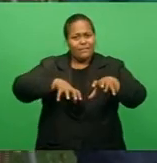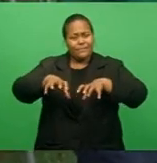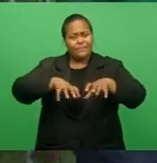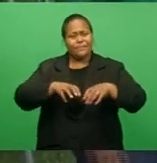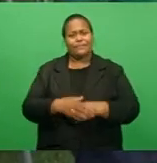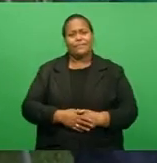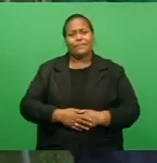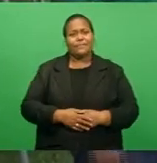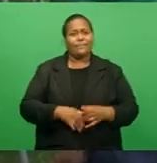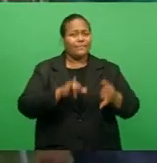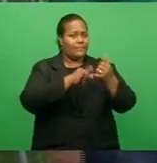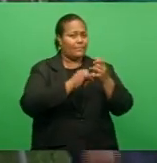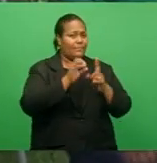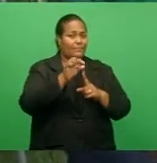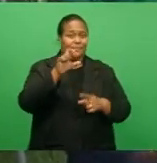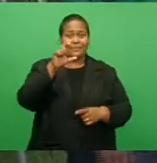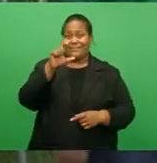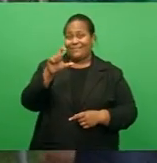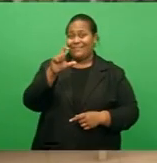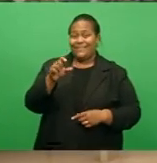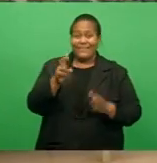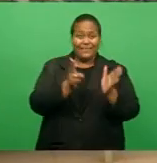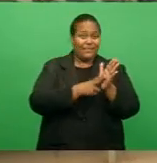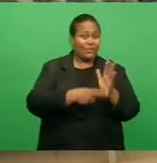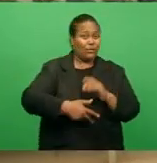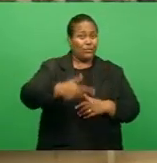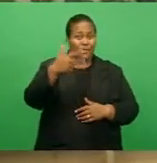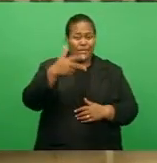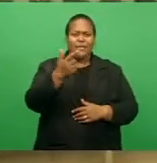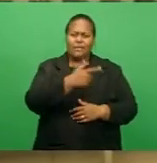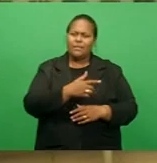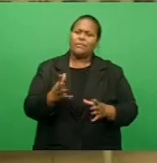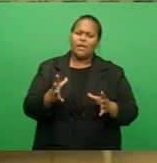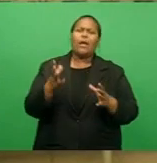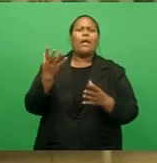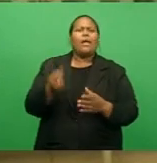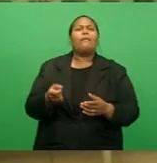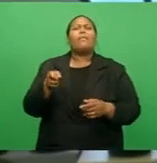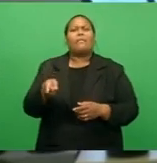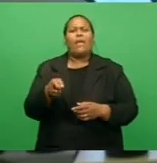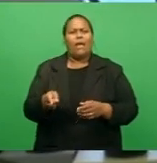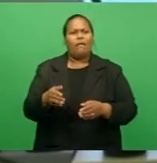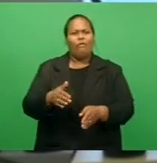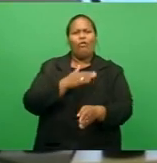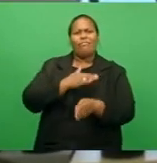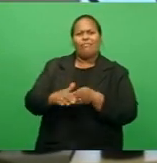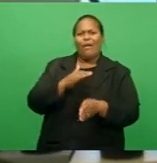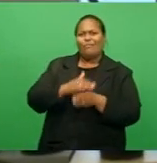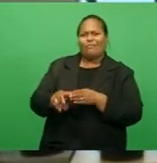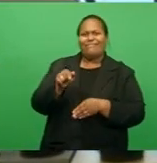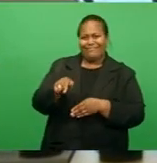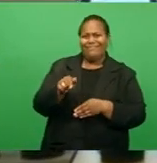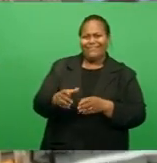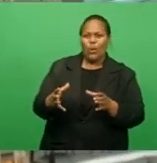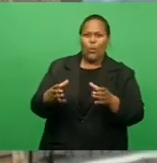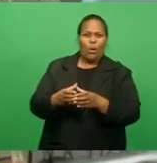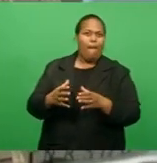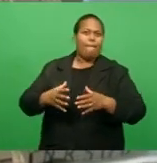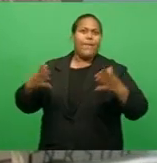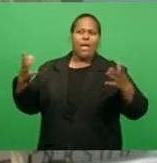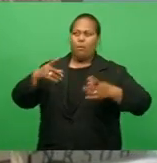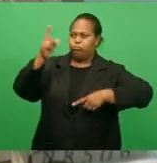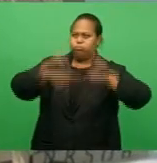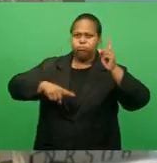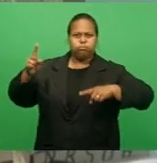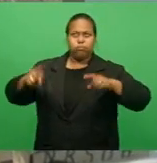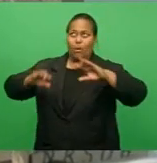The SPC Narere campus also houses the Global Center for Taro, which hosts the largest collection of taro diversity in